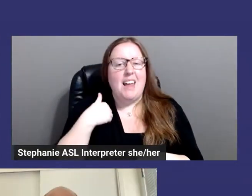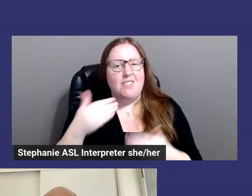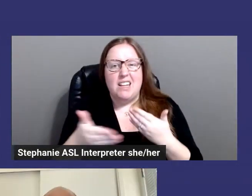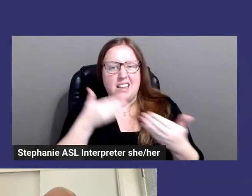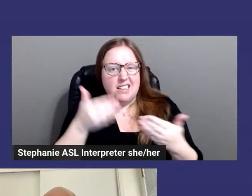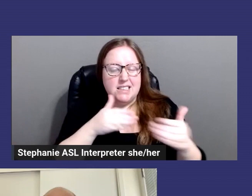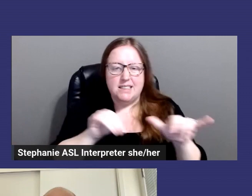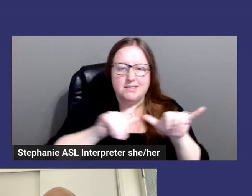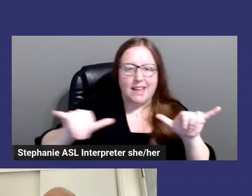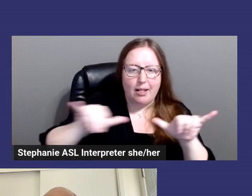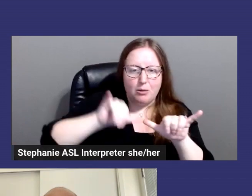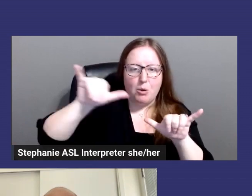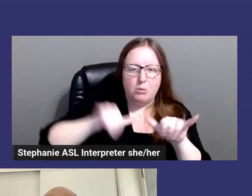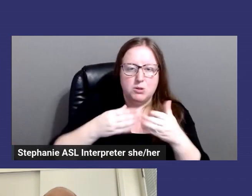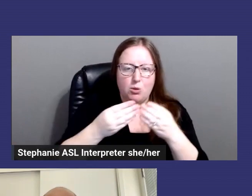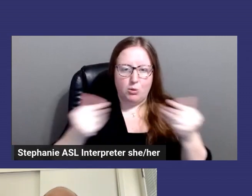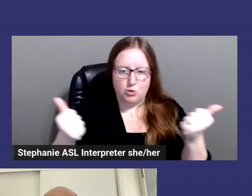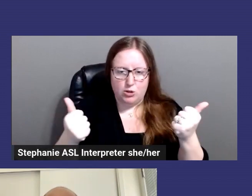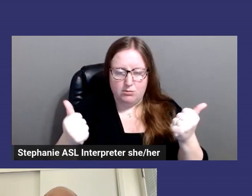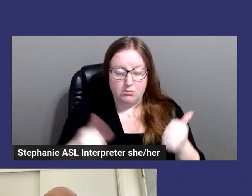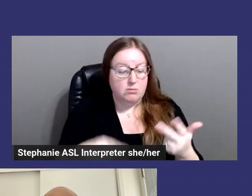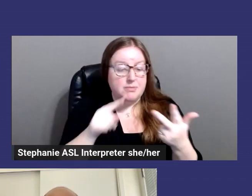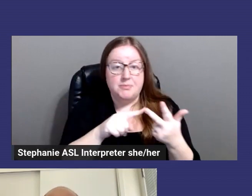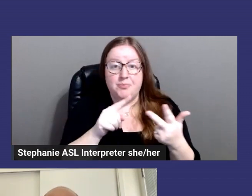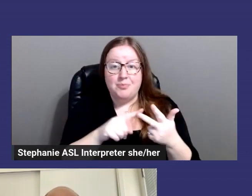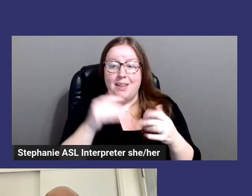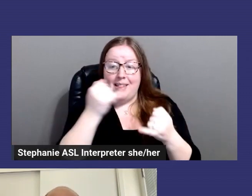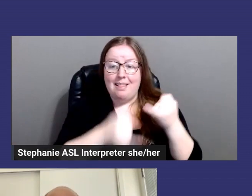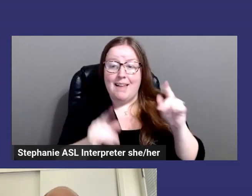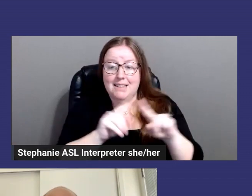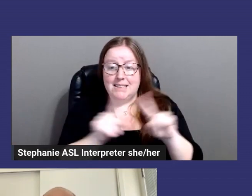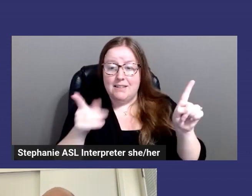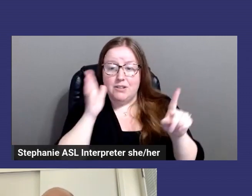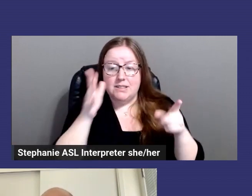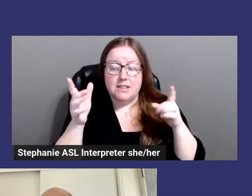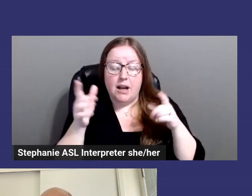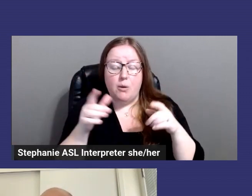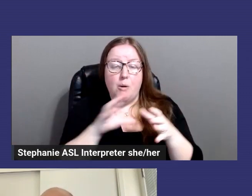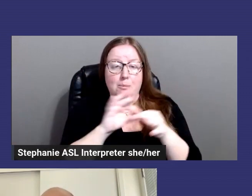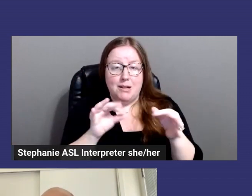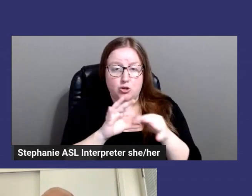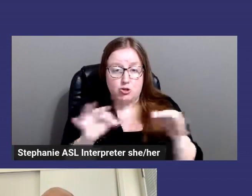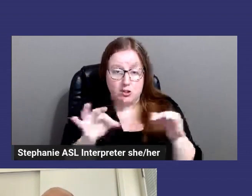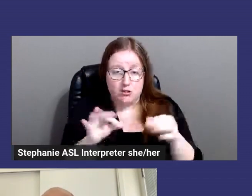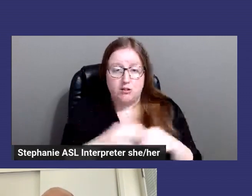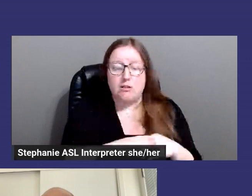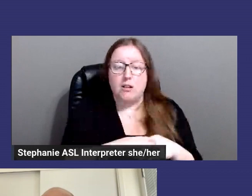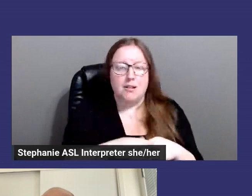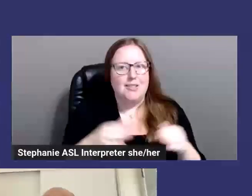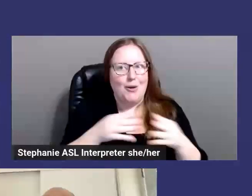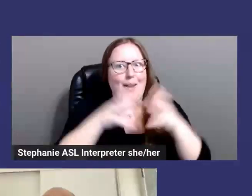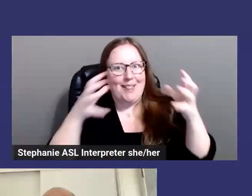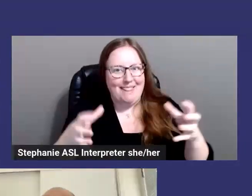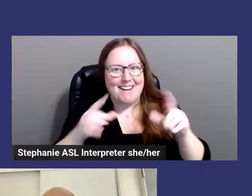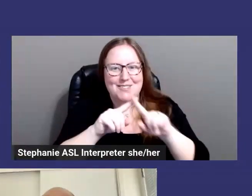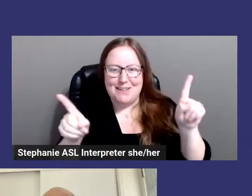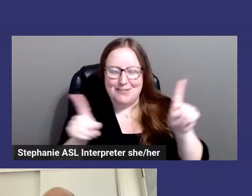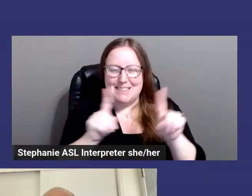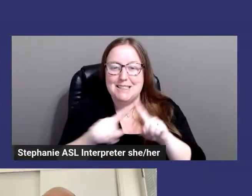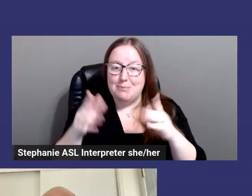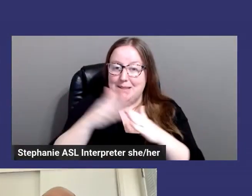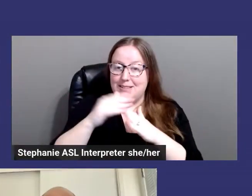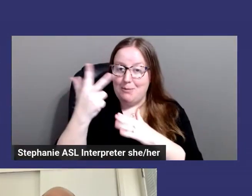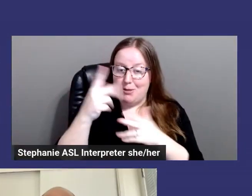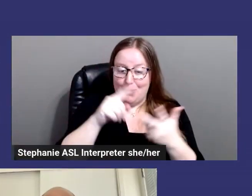way. And the third and the last difference I'll mention, these are the top 3 differences. There are a lot more. And the third difference is